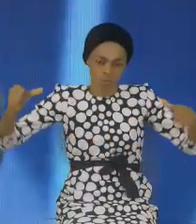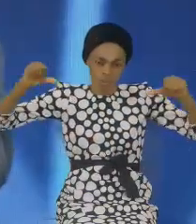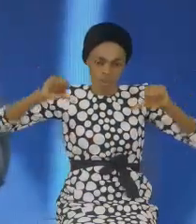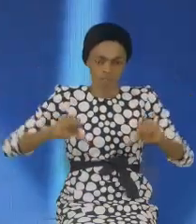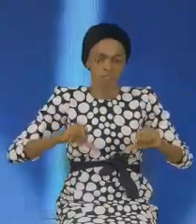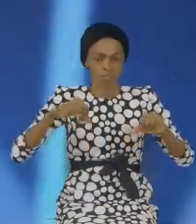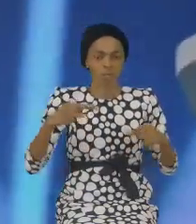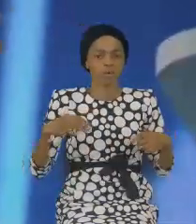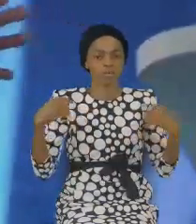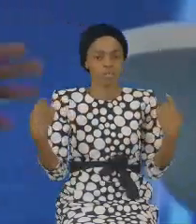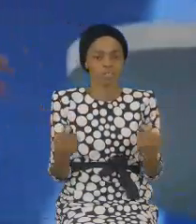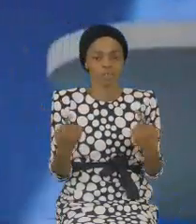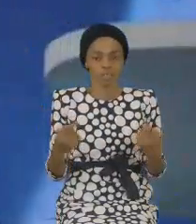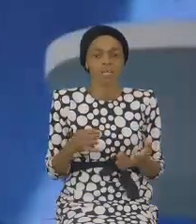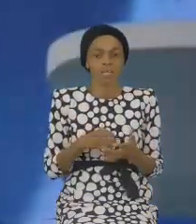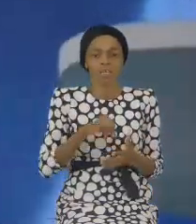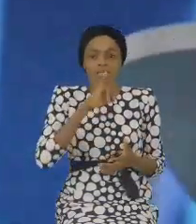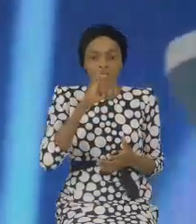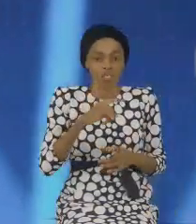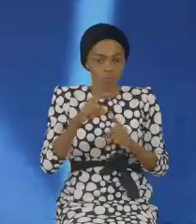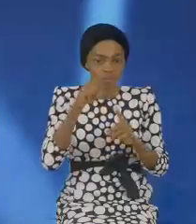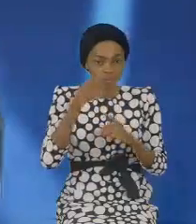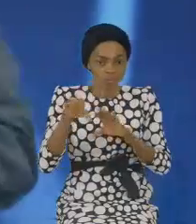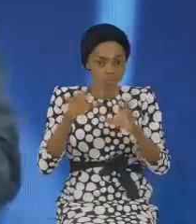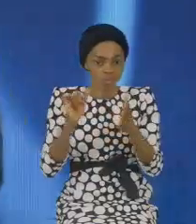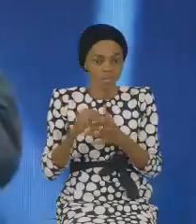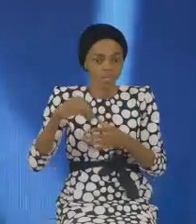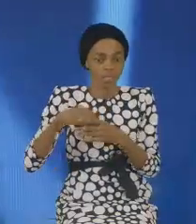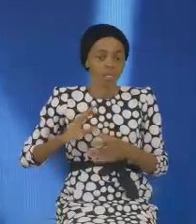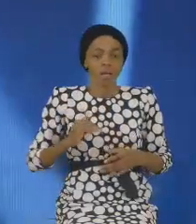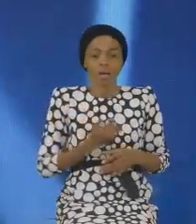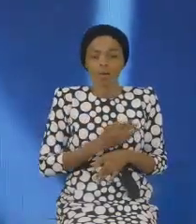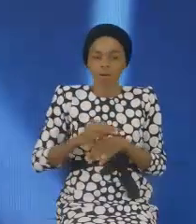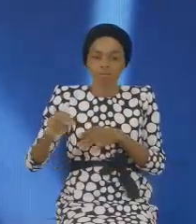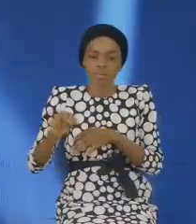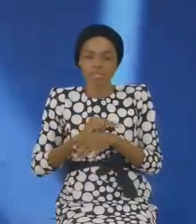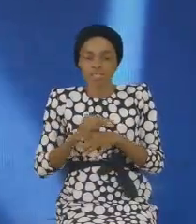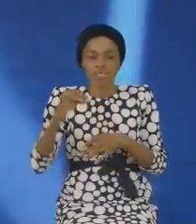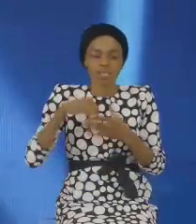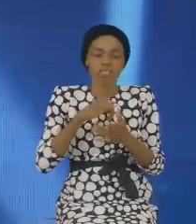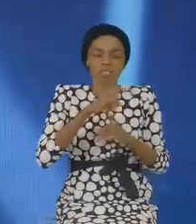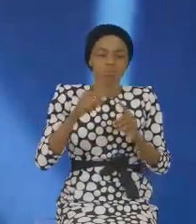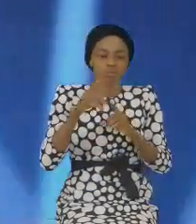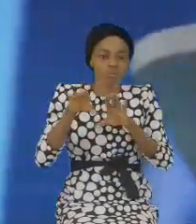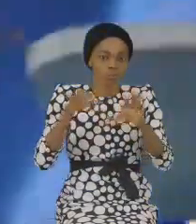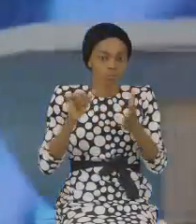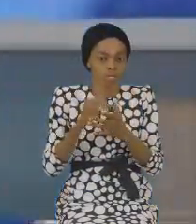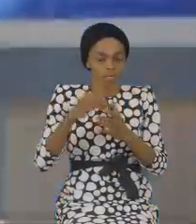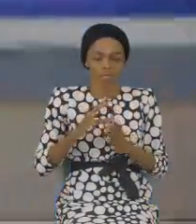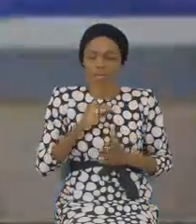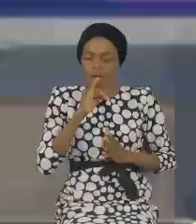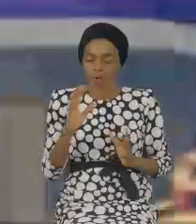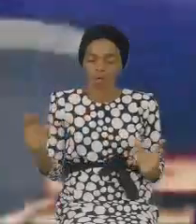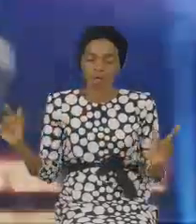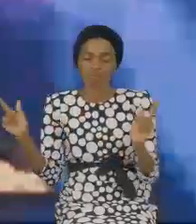of sin. It is when we do that in our messages, it's when we do that in our approach, it's when we